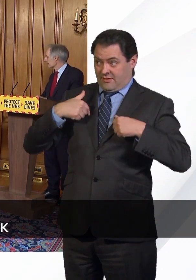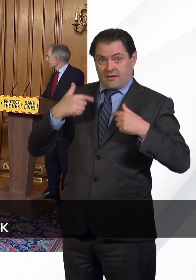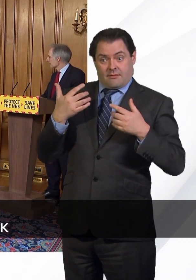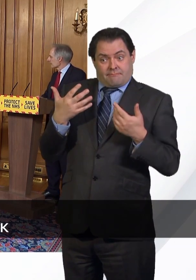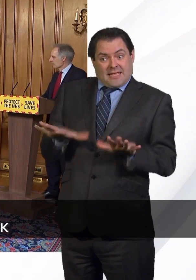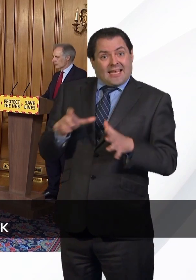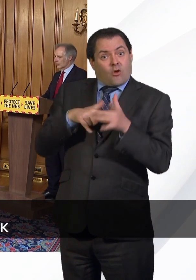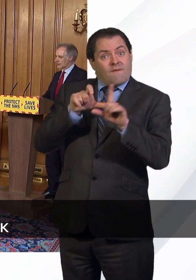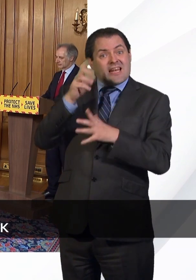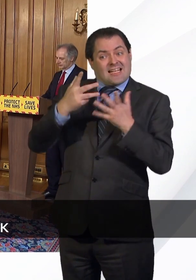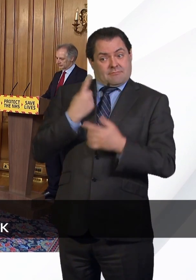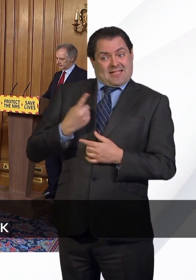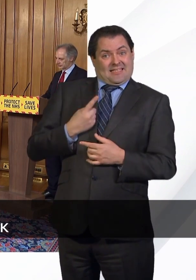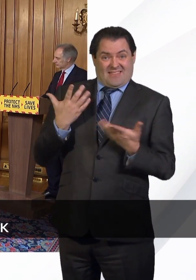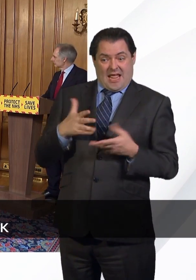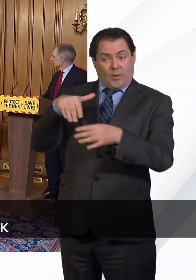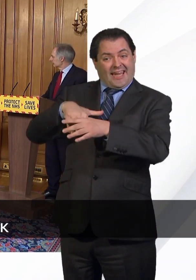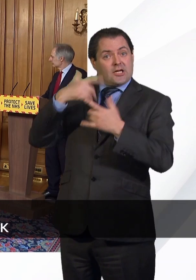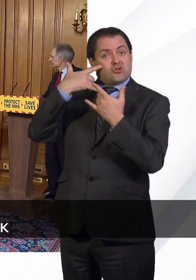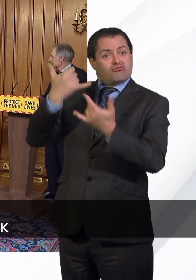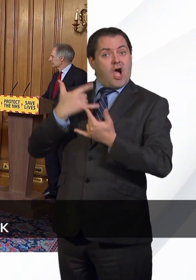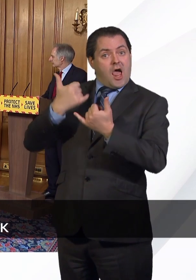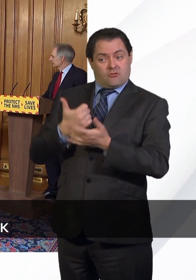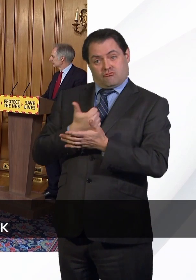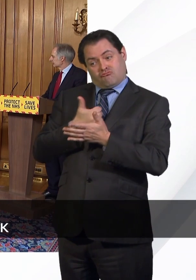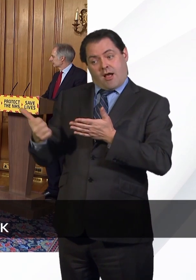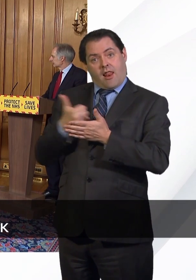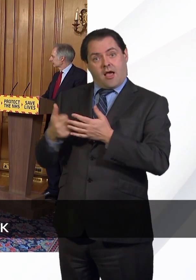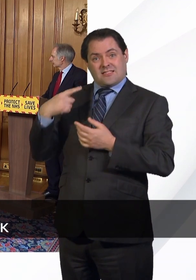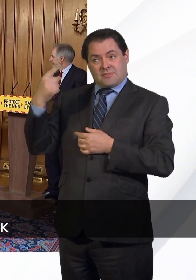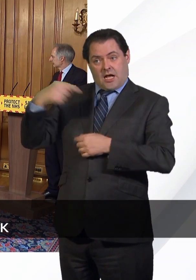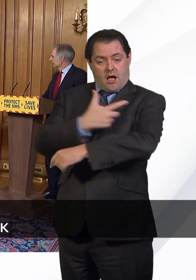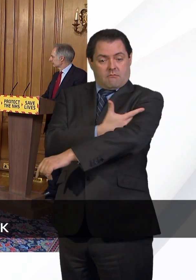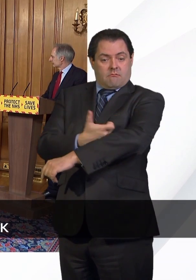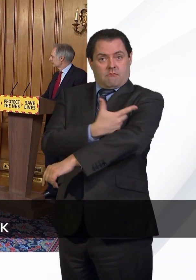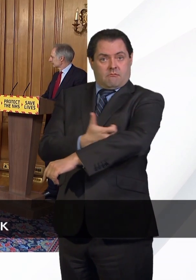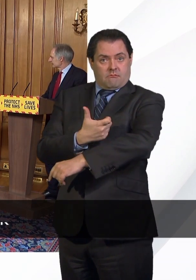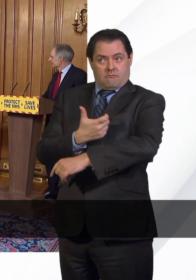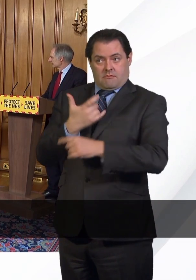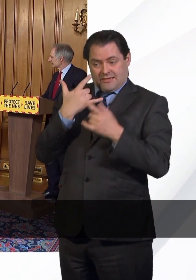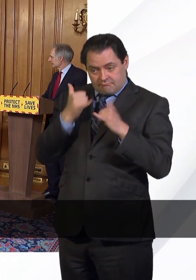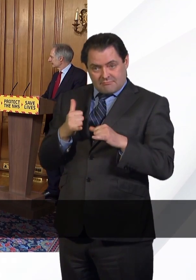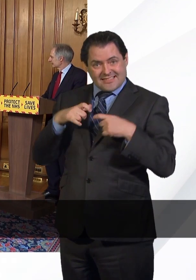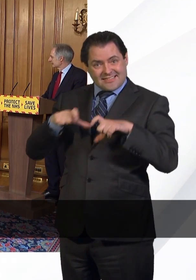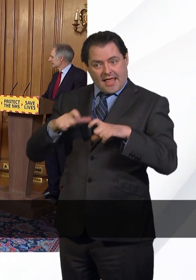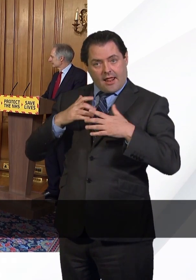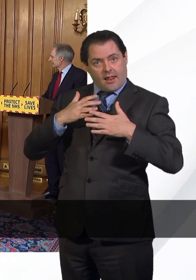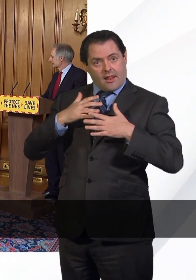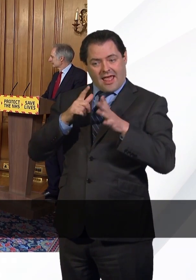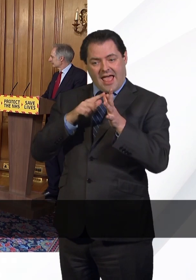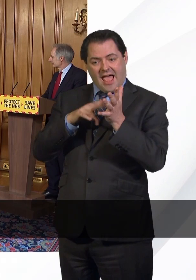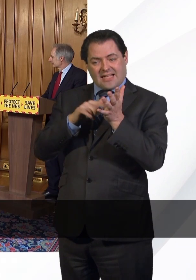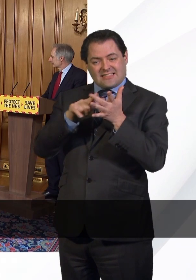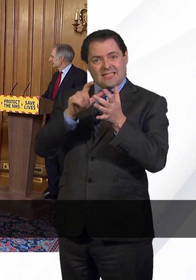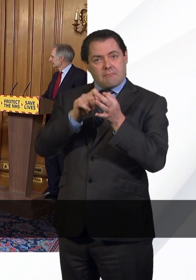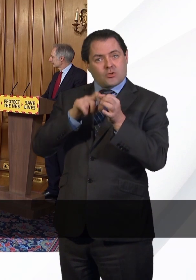I have fairly regularly, somebody comes and takes blood to ensure that, to test whether I have antibodies, and